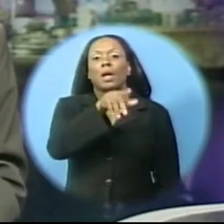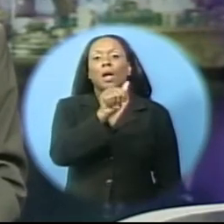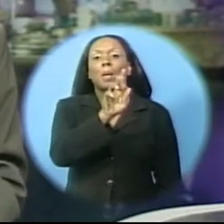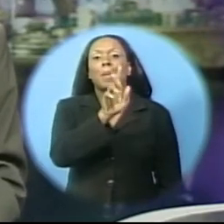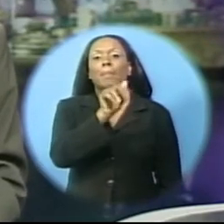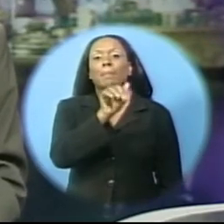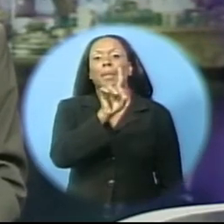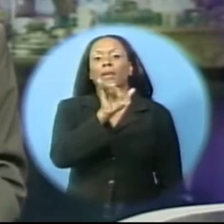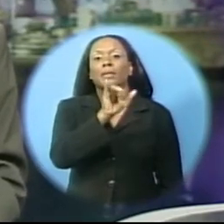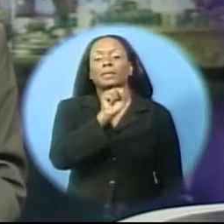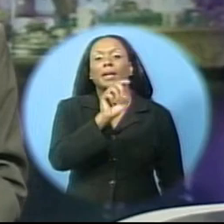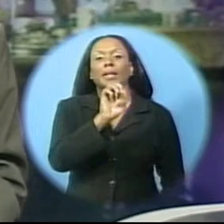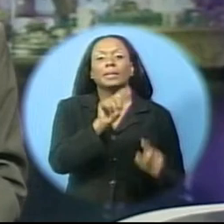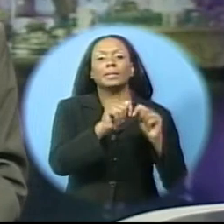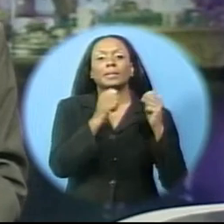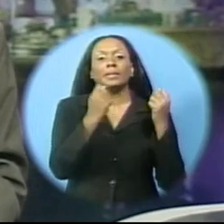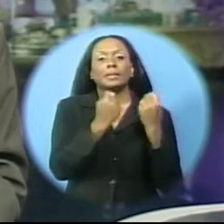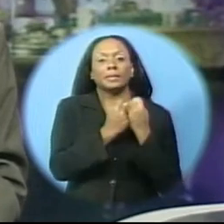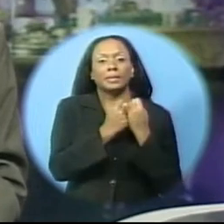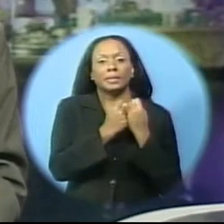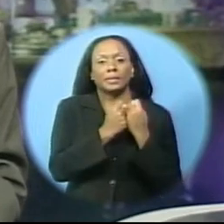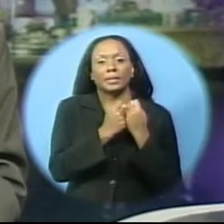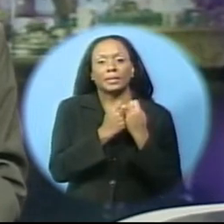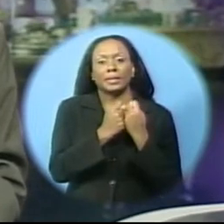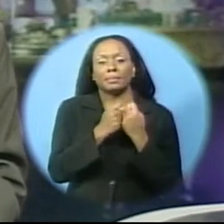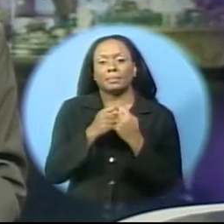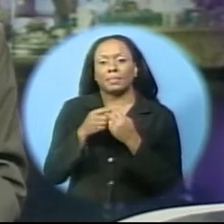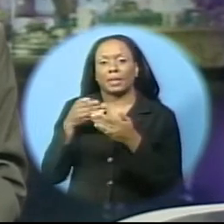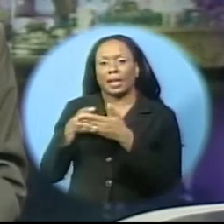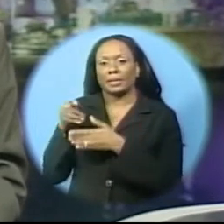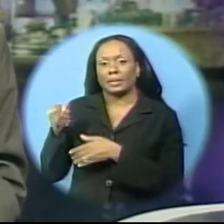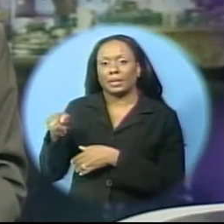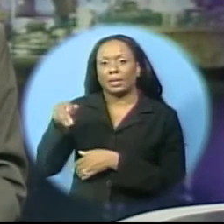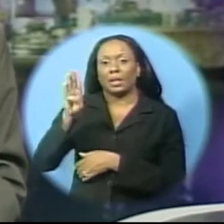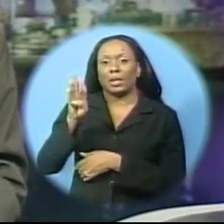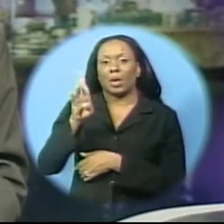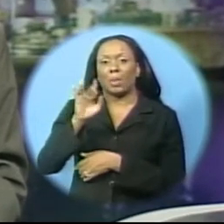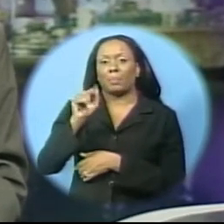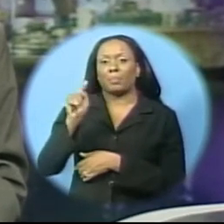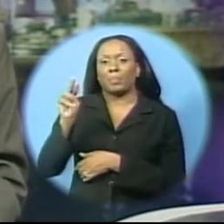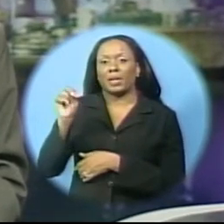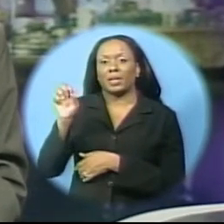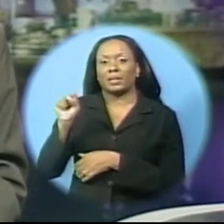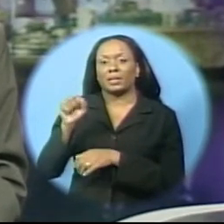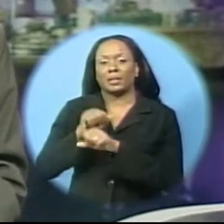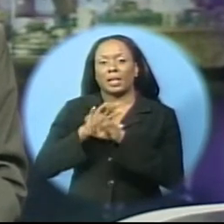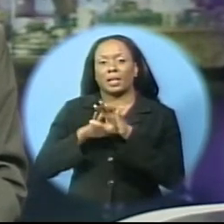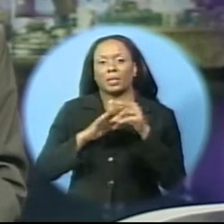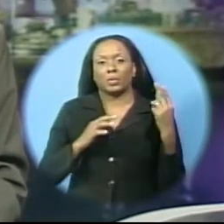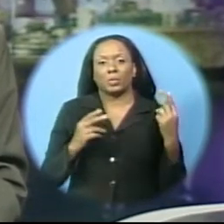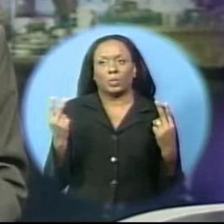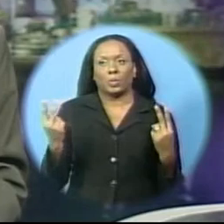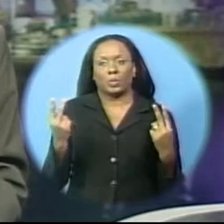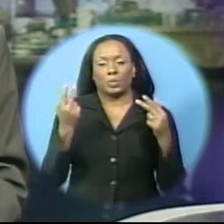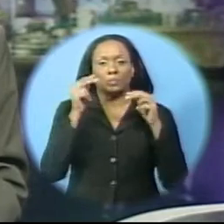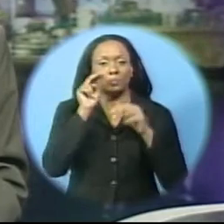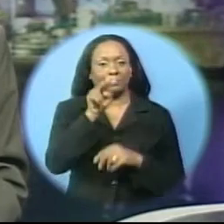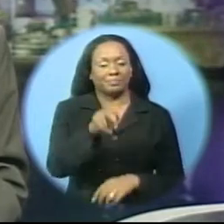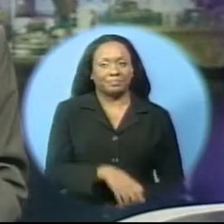go into a tie for a second spot. After a 2-2 draw against Mockinson, Britain's Hill. CBC's Sean Green reports.